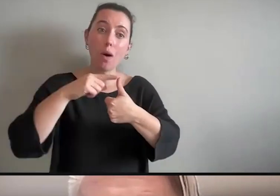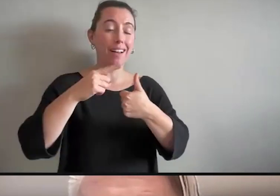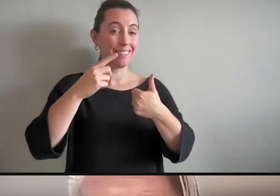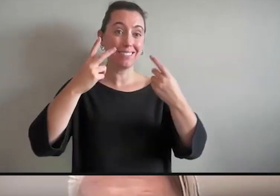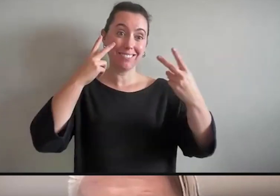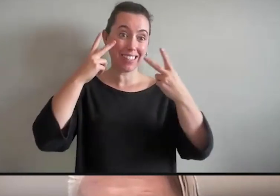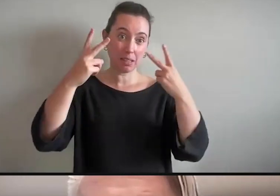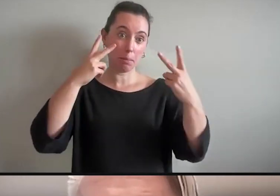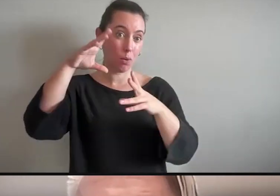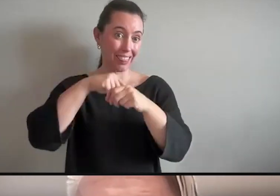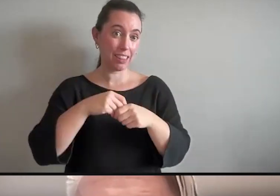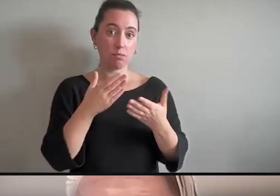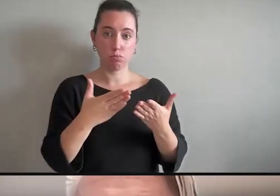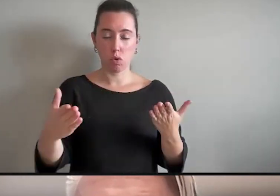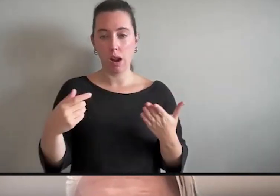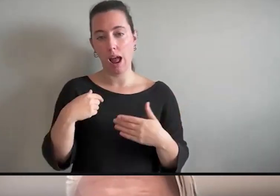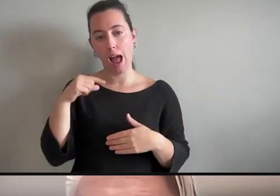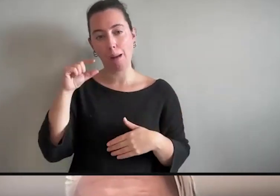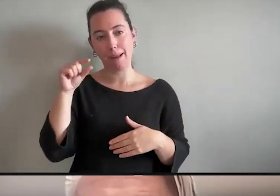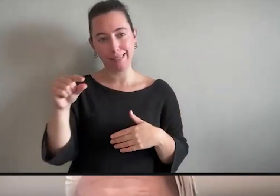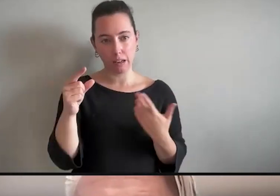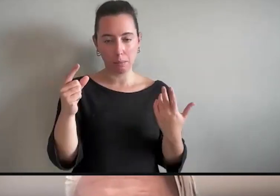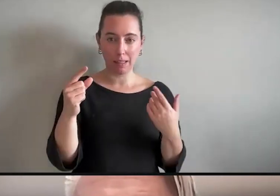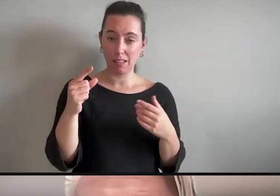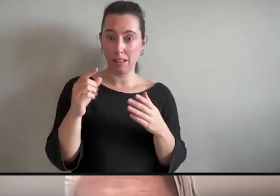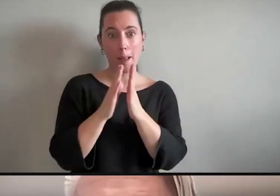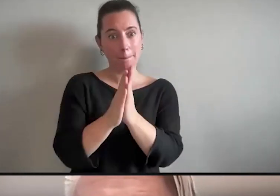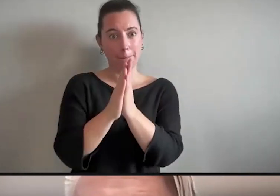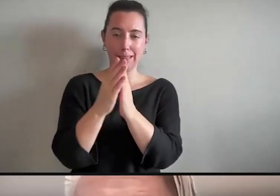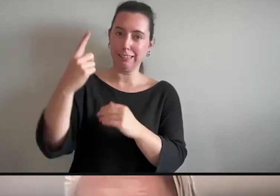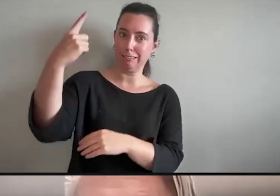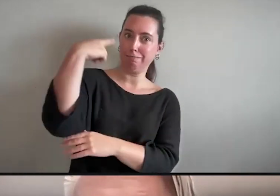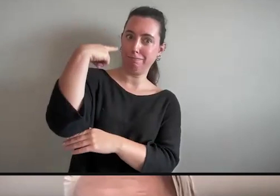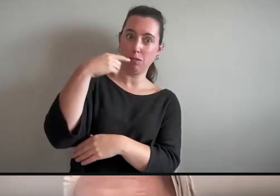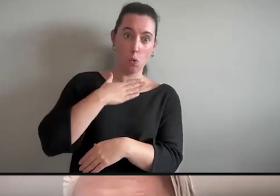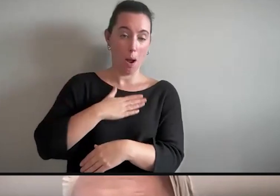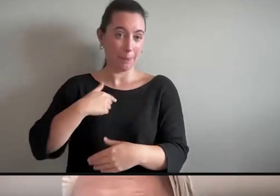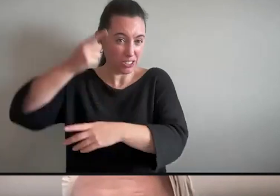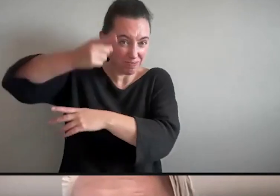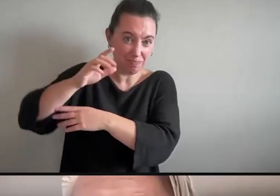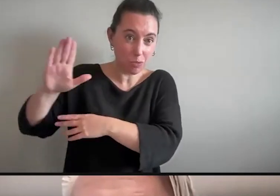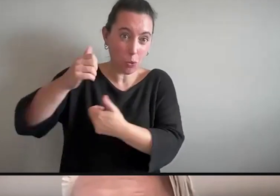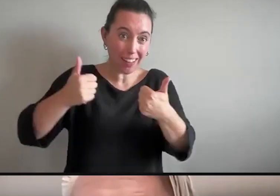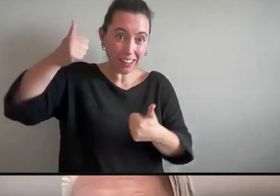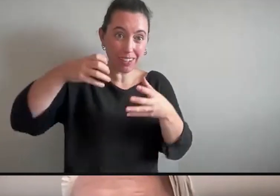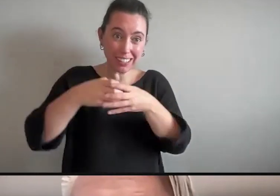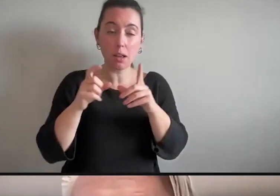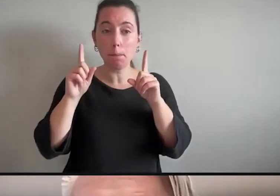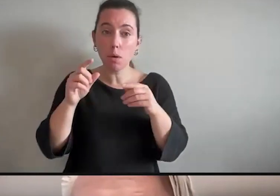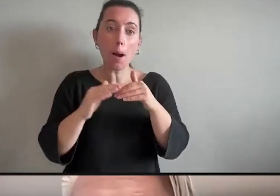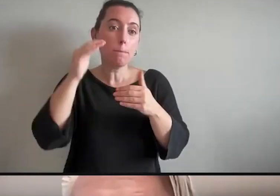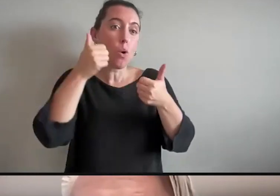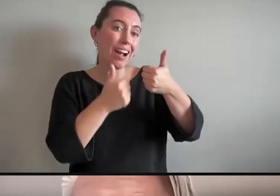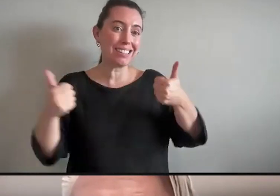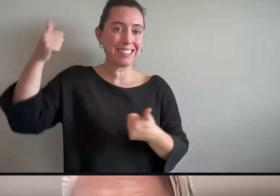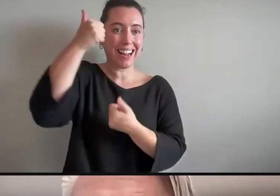hate to say it, and please call me anyone who wants me to shout this to their leadership team, but more executive sponsorship for the